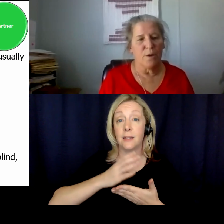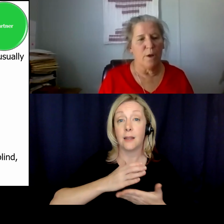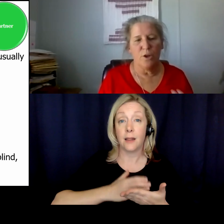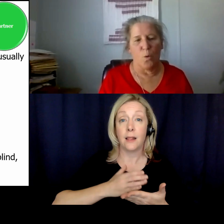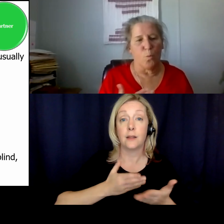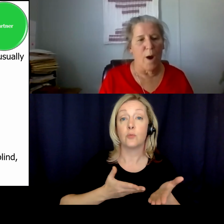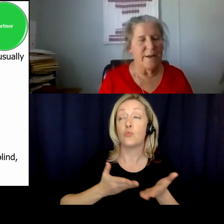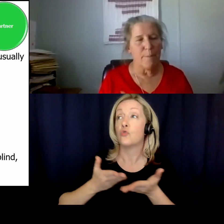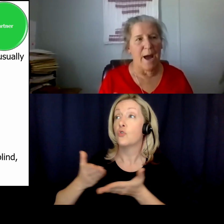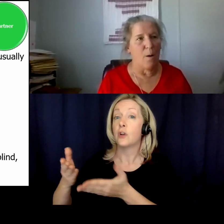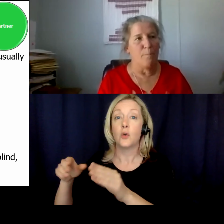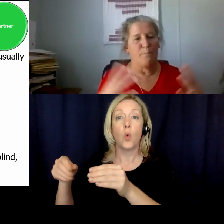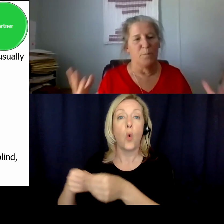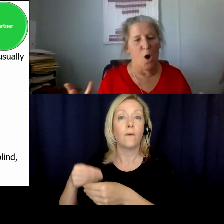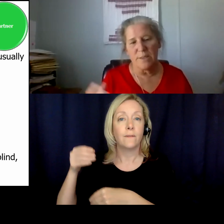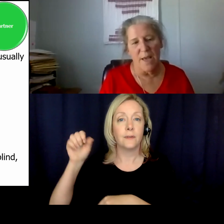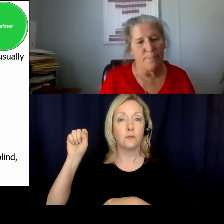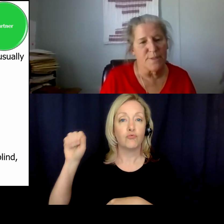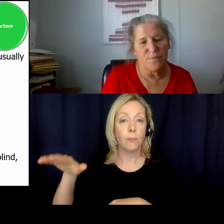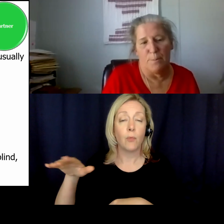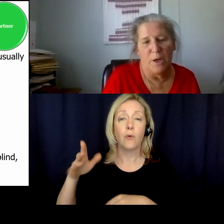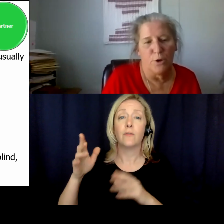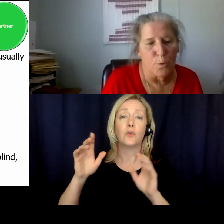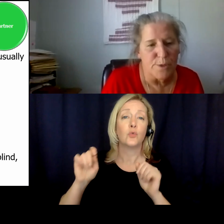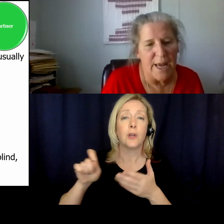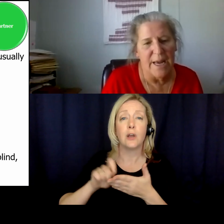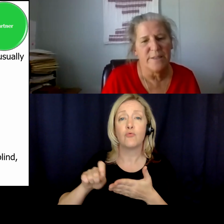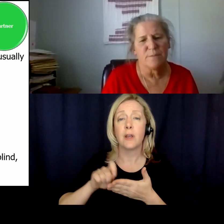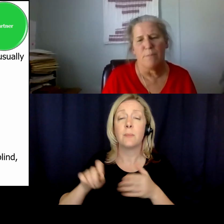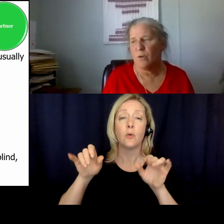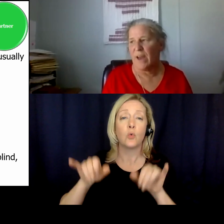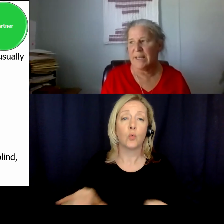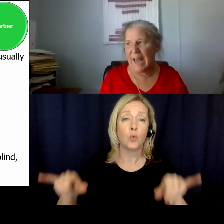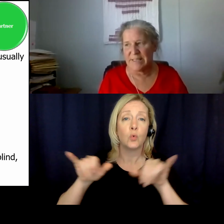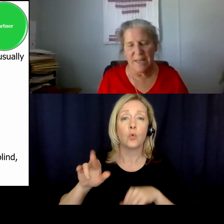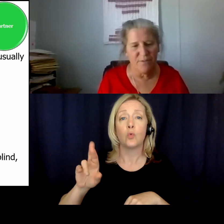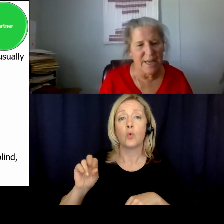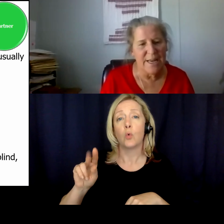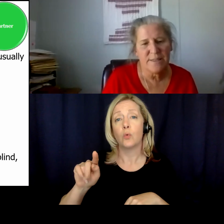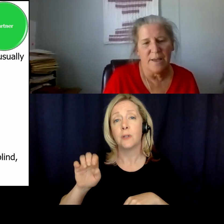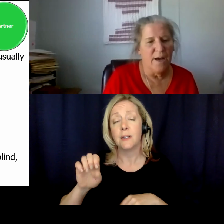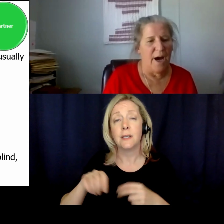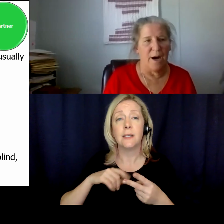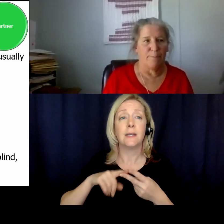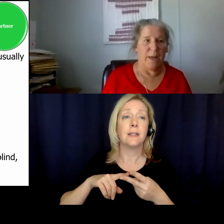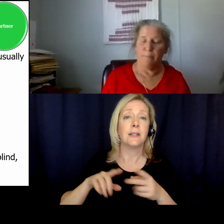You can, write about concepts, familiar routines, motivating